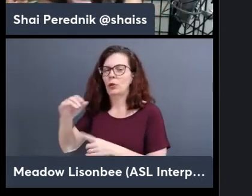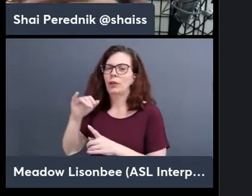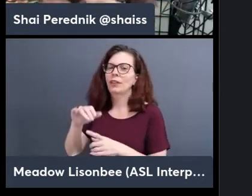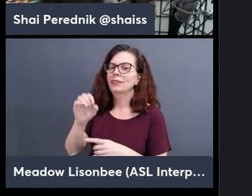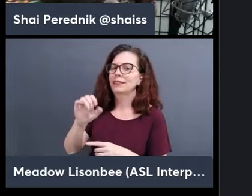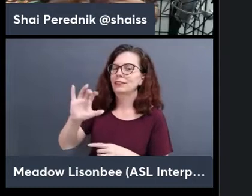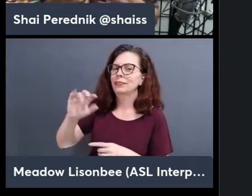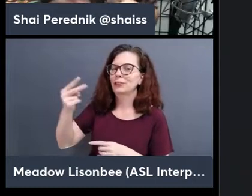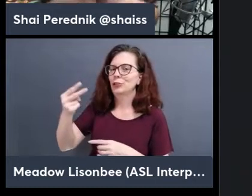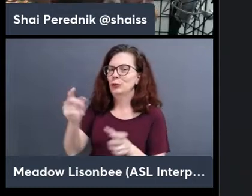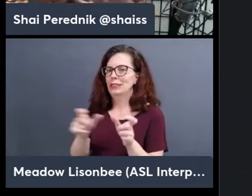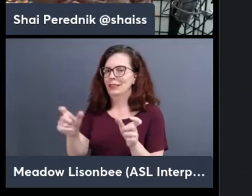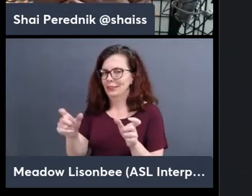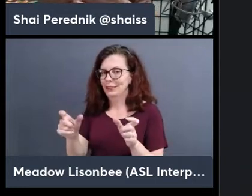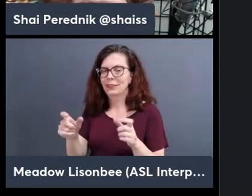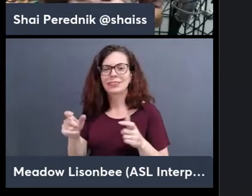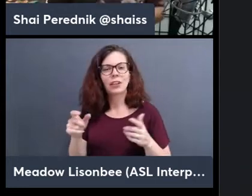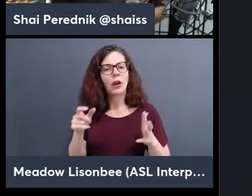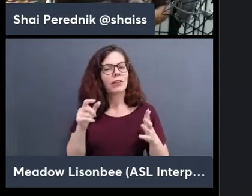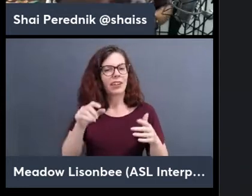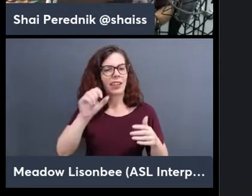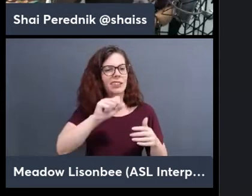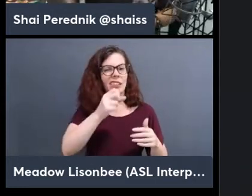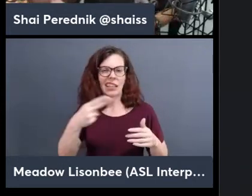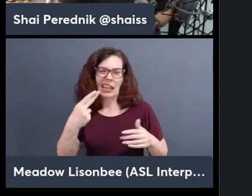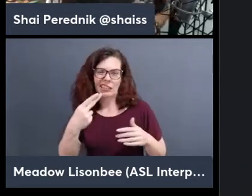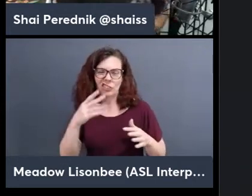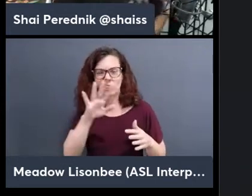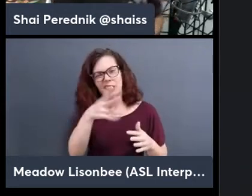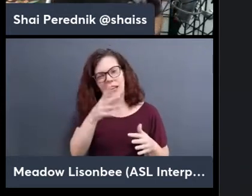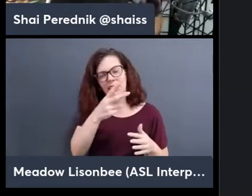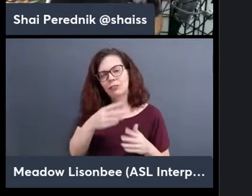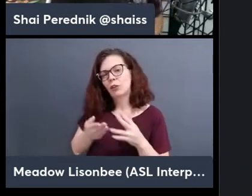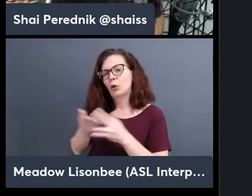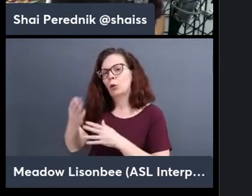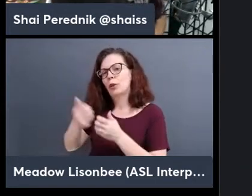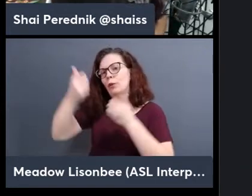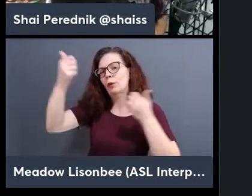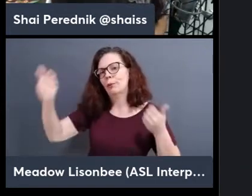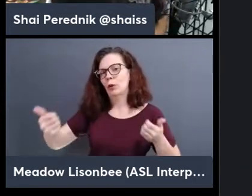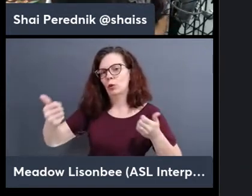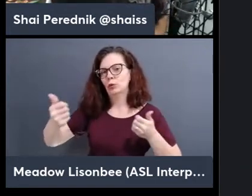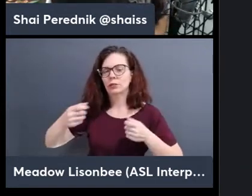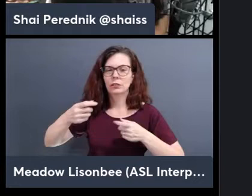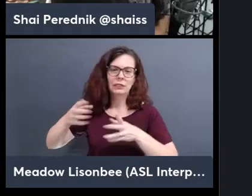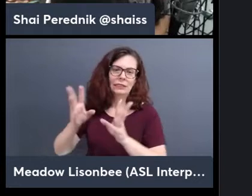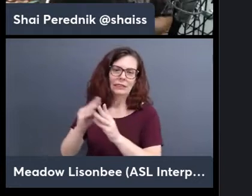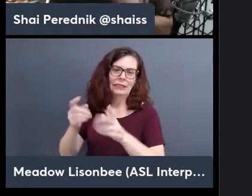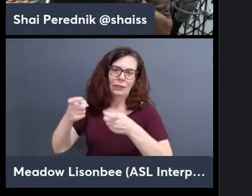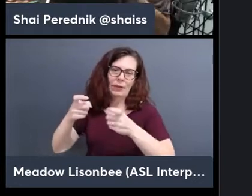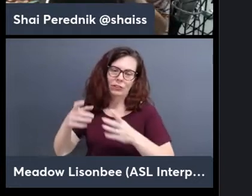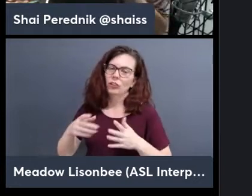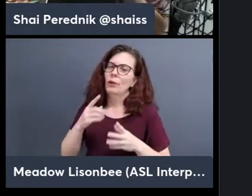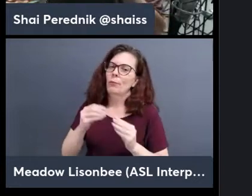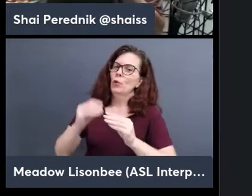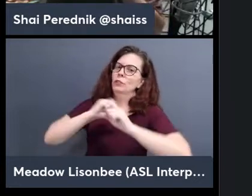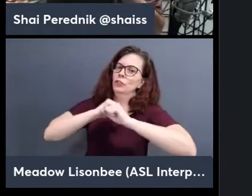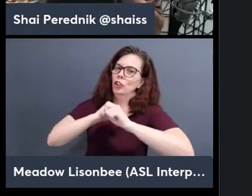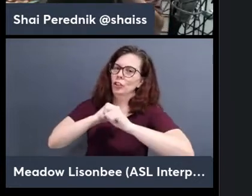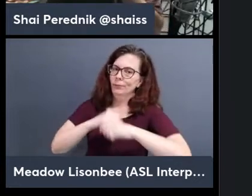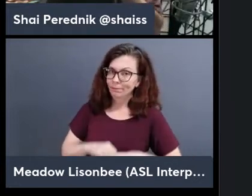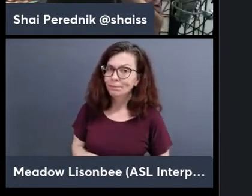instance. So I've kind of like SSH'd into it, but through the remote shell through Session Manager. So much more secure to do so. So let's get